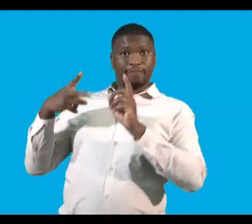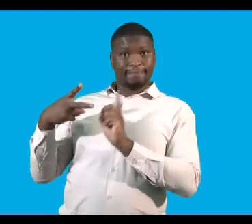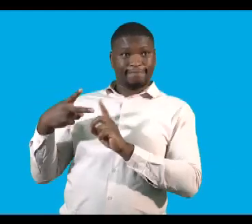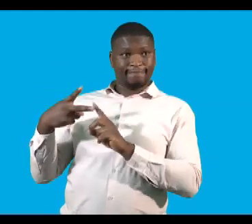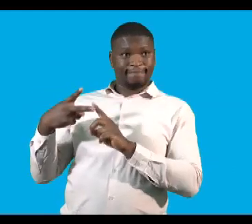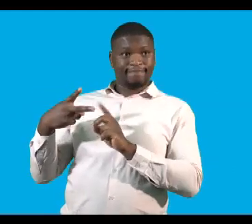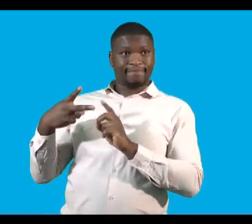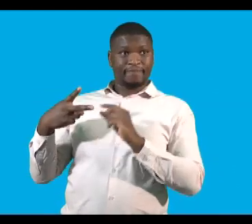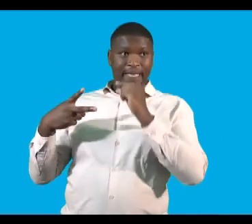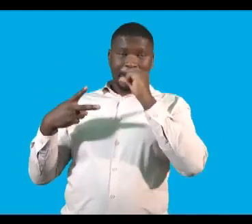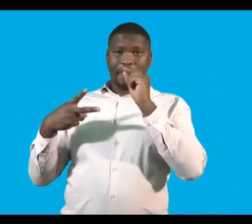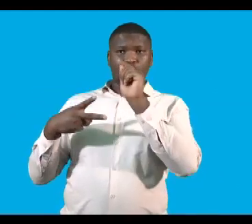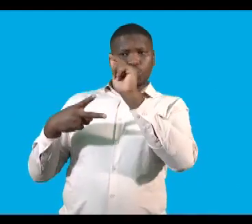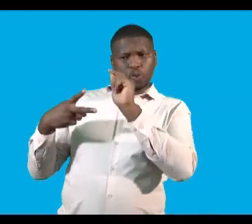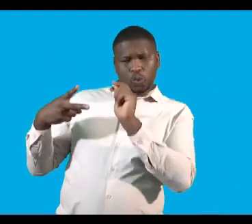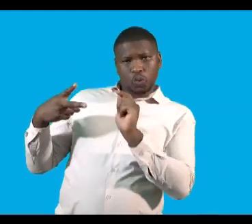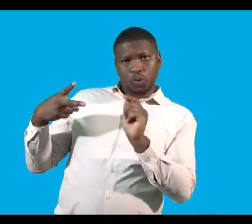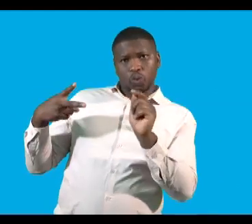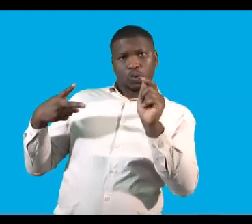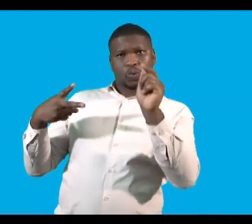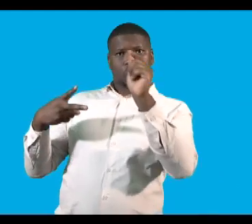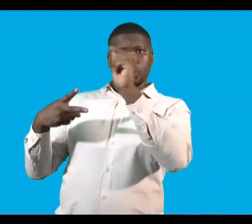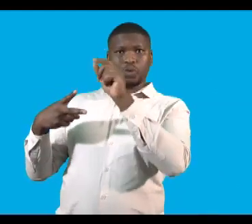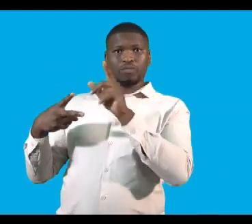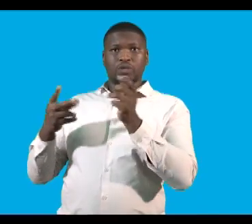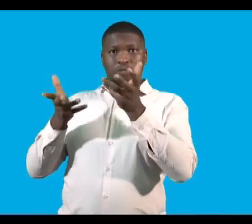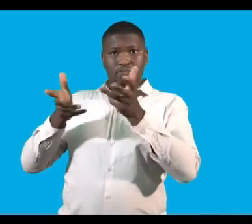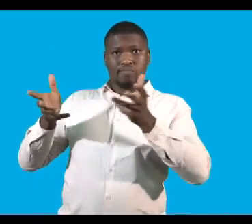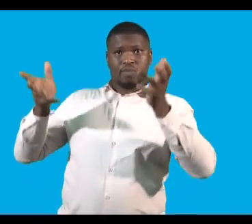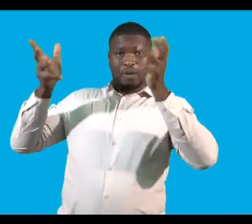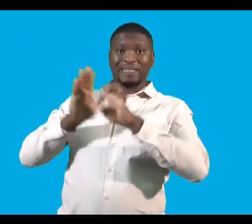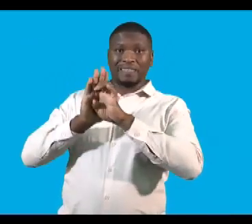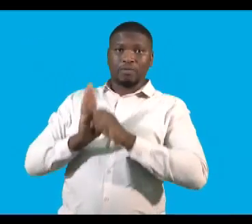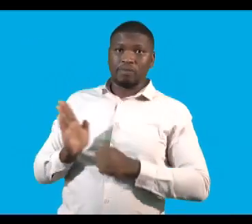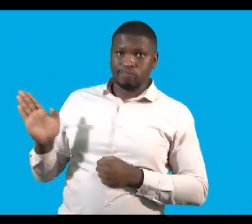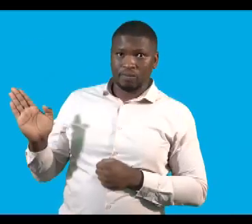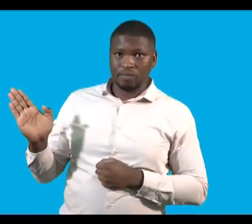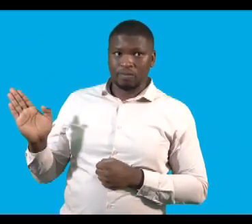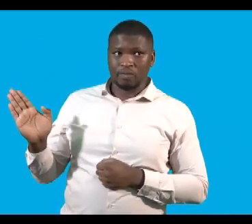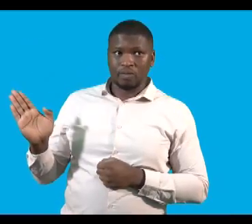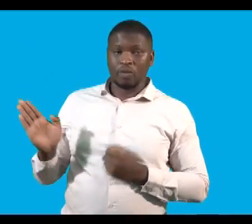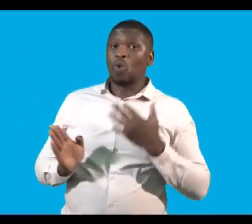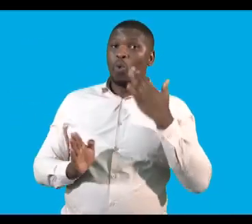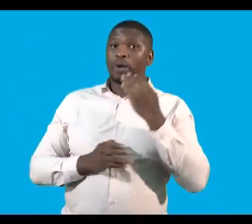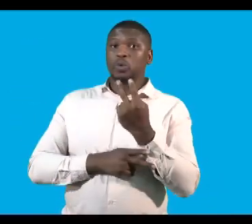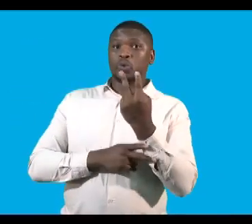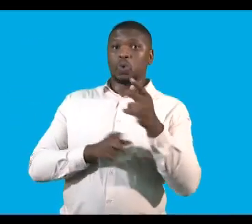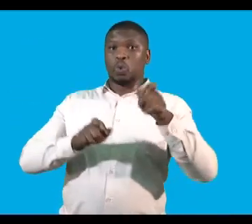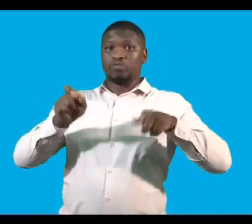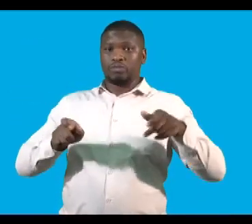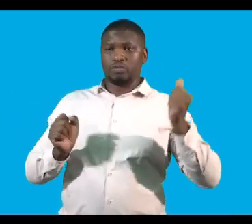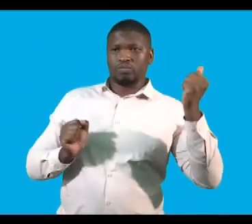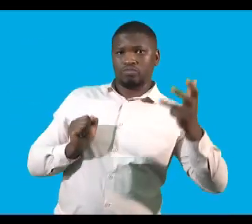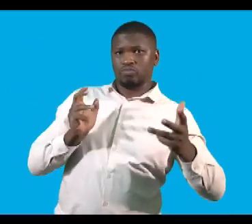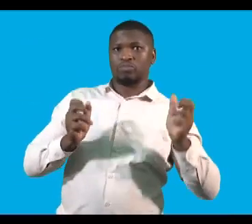look at today is the dotted speech bubble. Here you can see an example. When there are two or more characters in